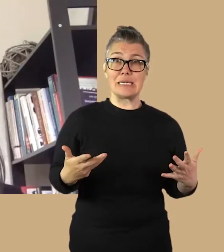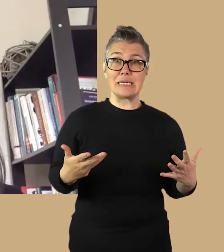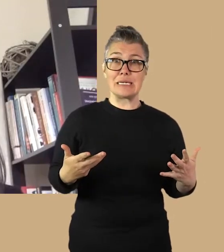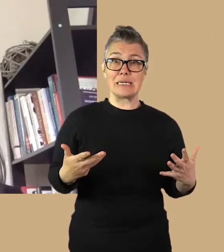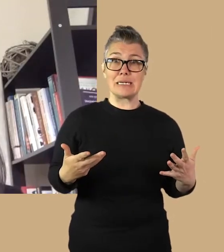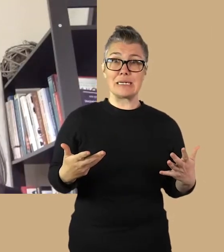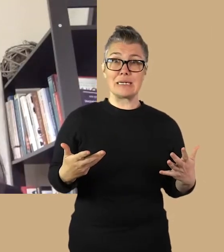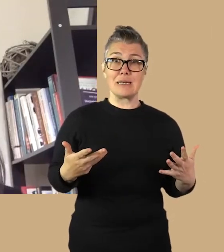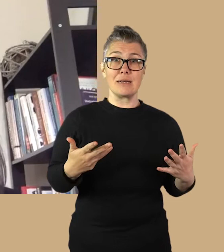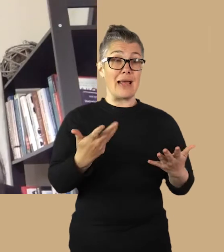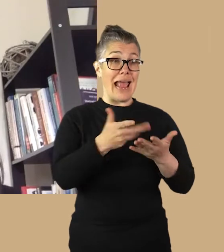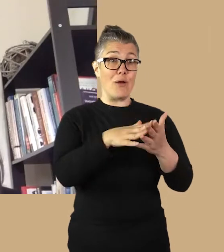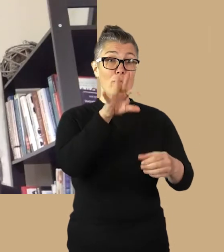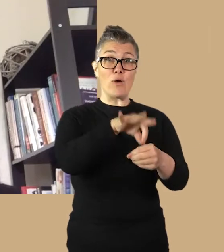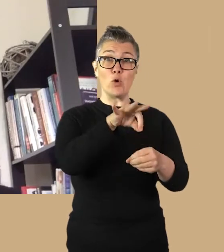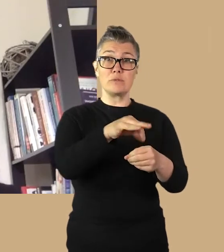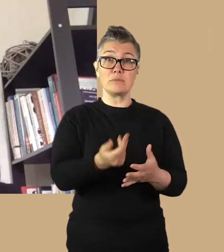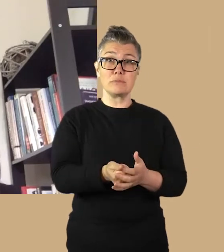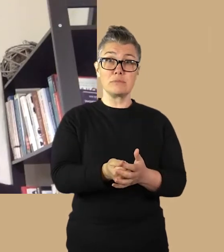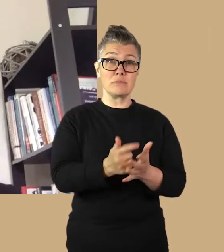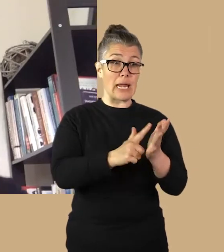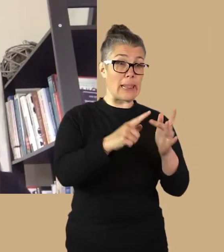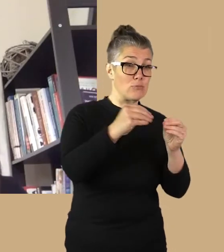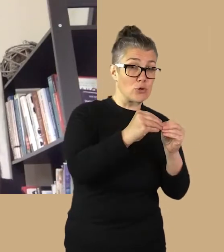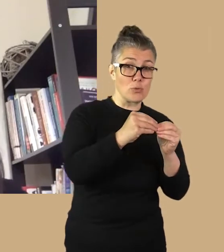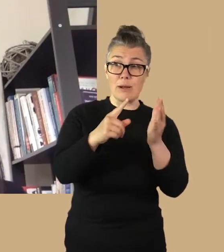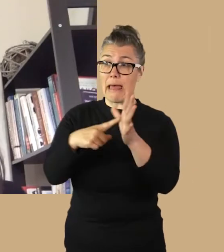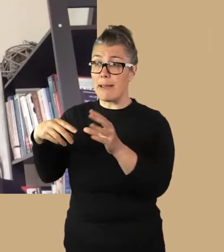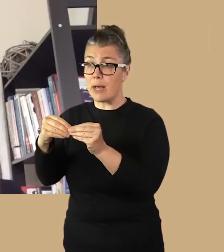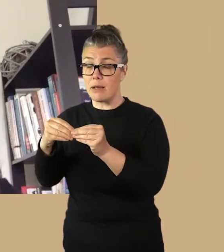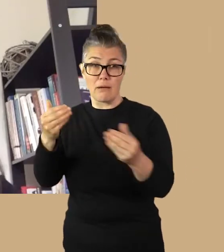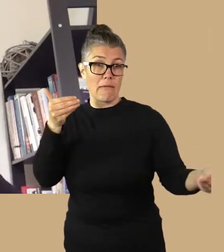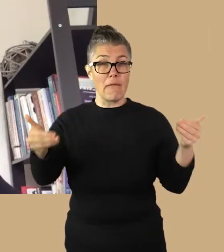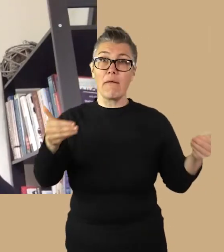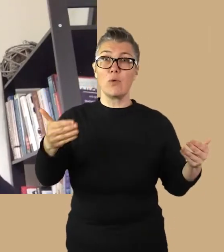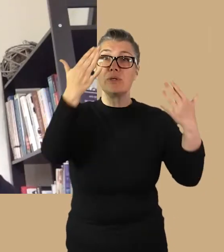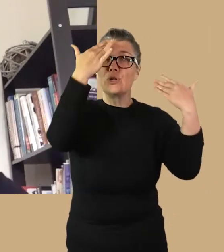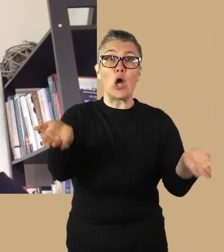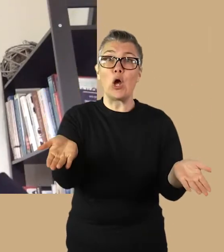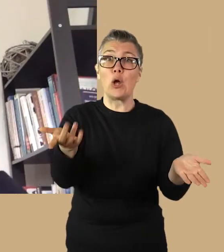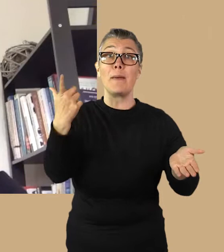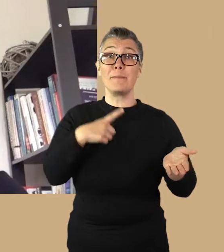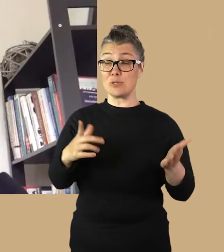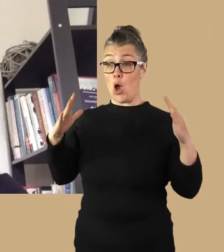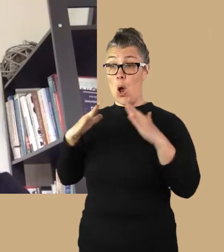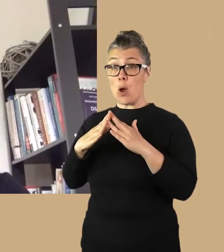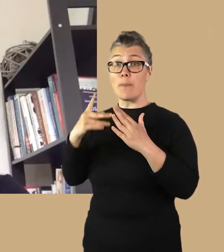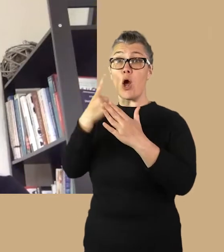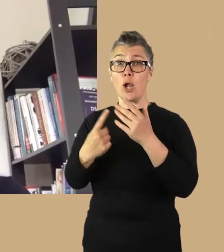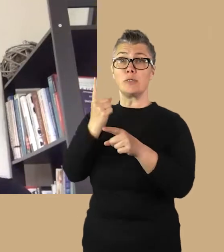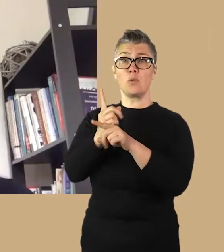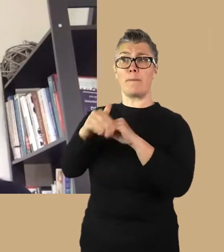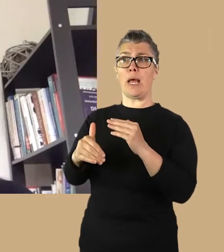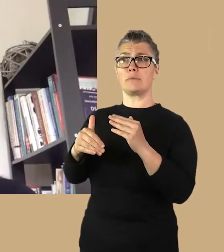time comes, whether to vote for Green or Liberals or Labour, but they don't know much about it, because at home all they hear or see or